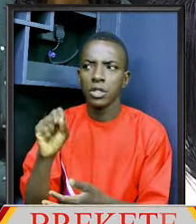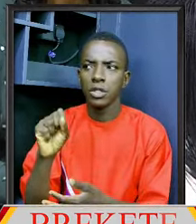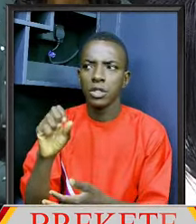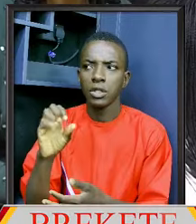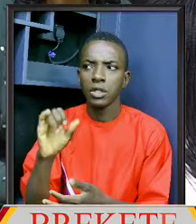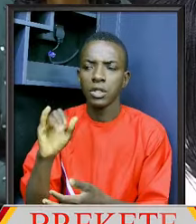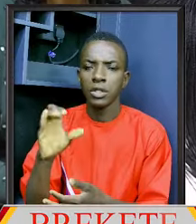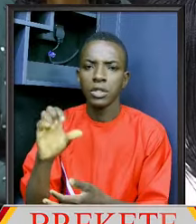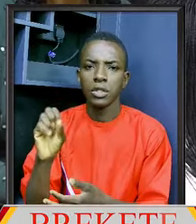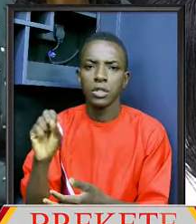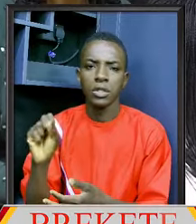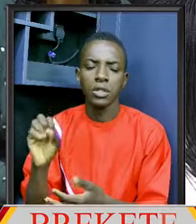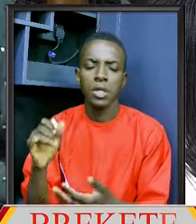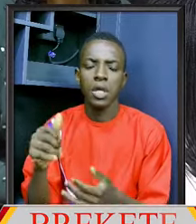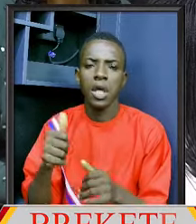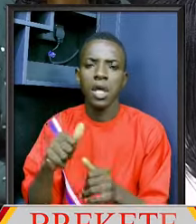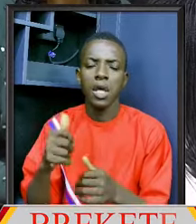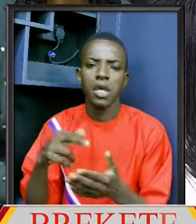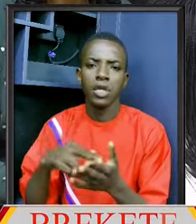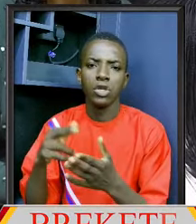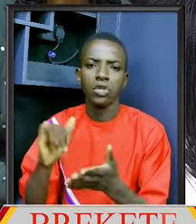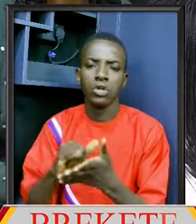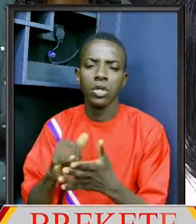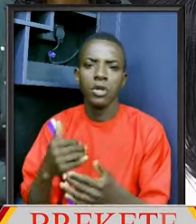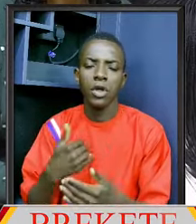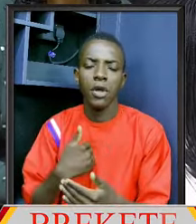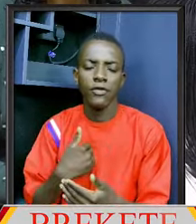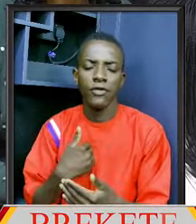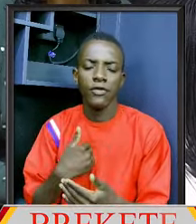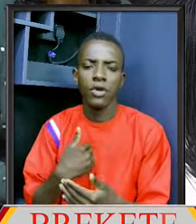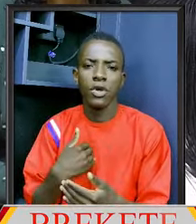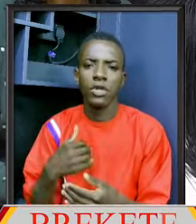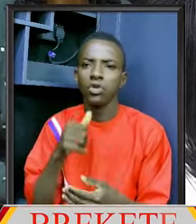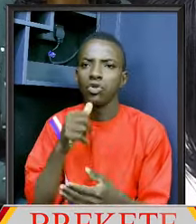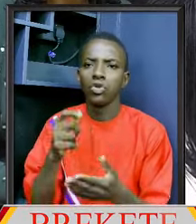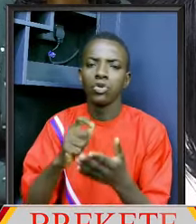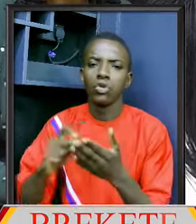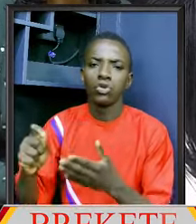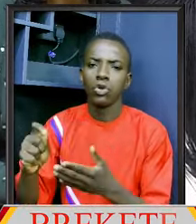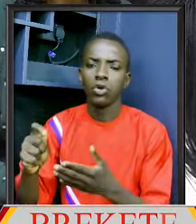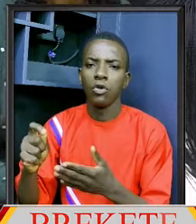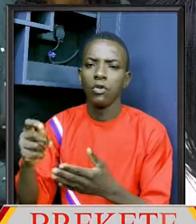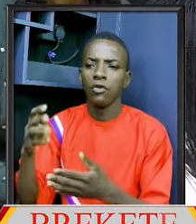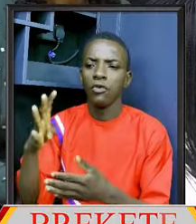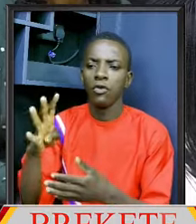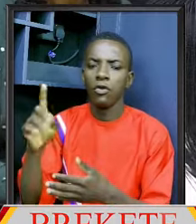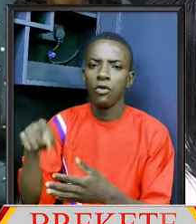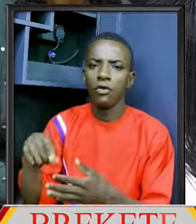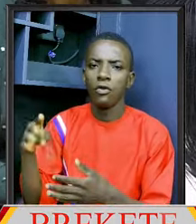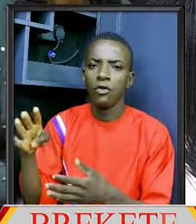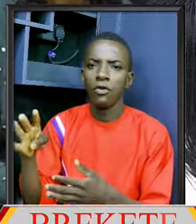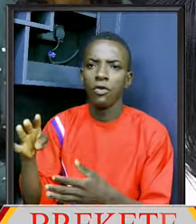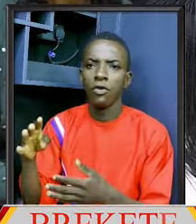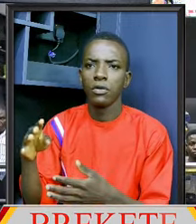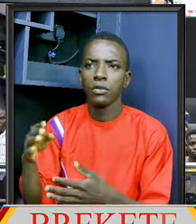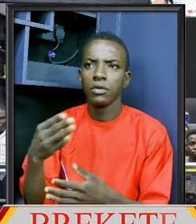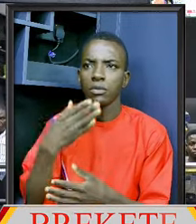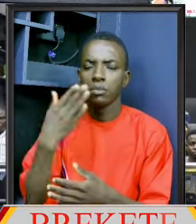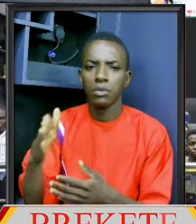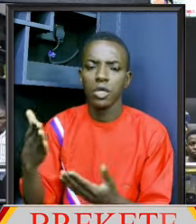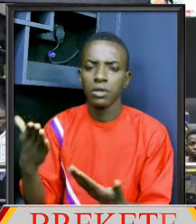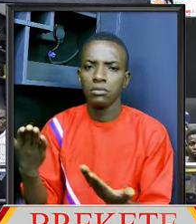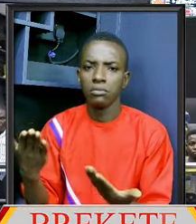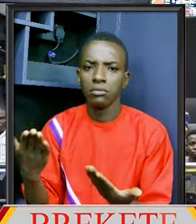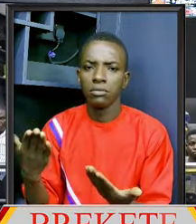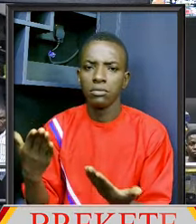The fourth one. So any result where you hold, where no score 4/4. Now, Gwanjo.